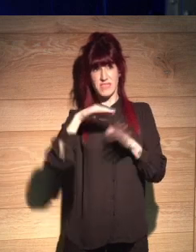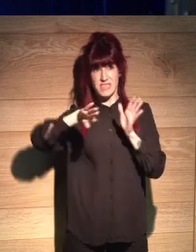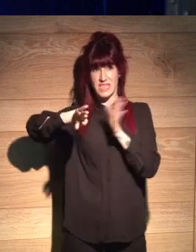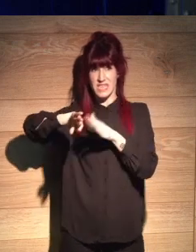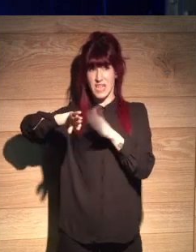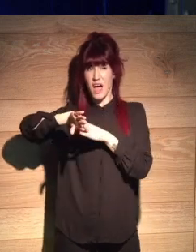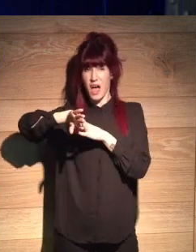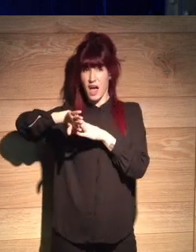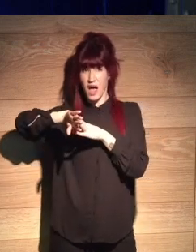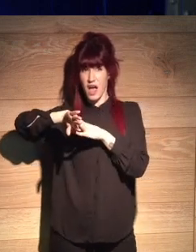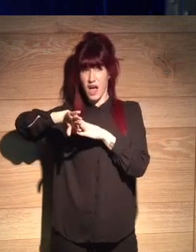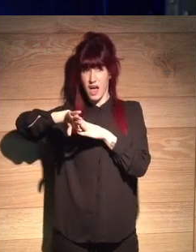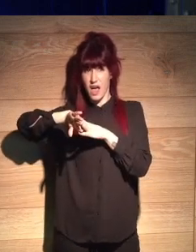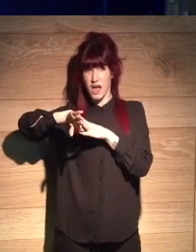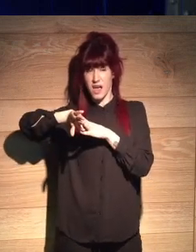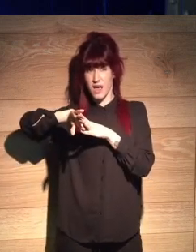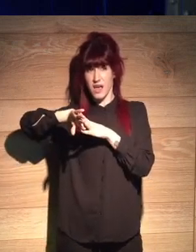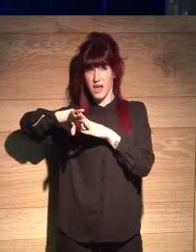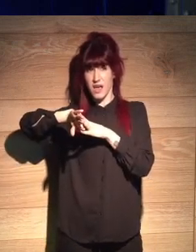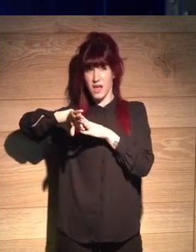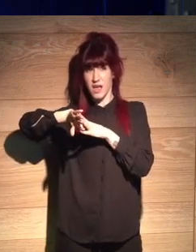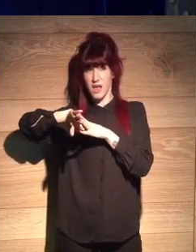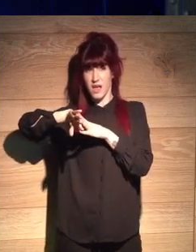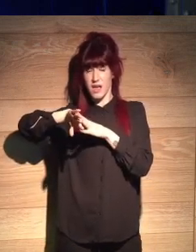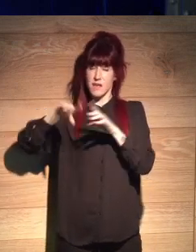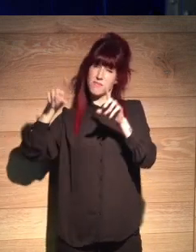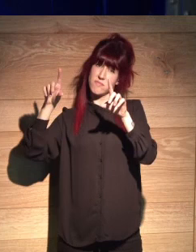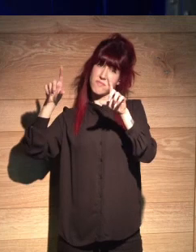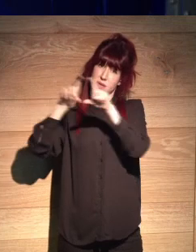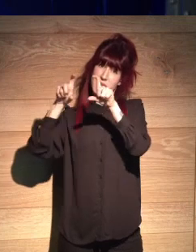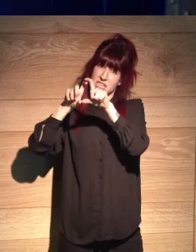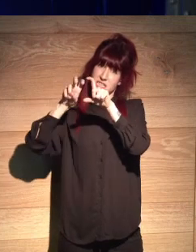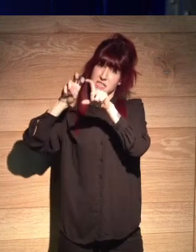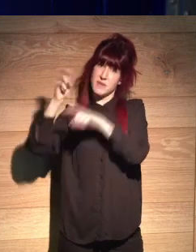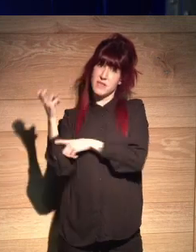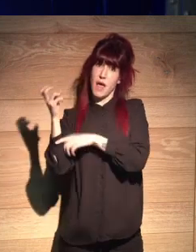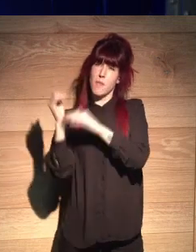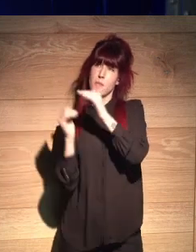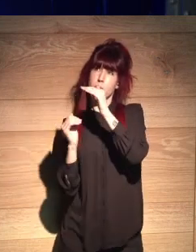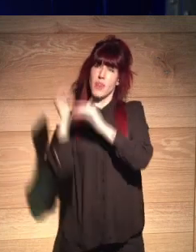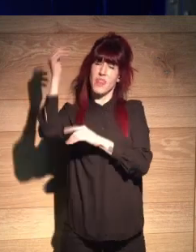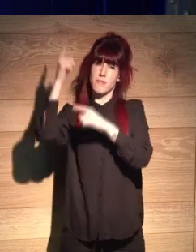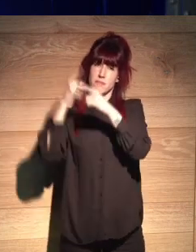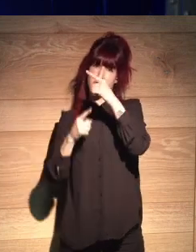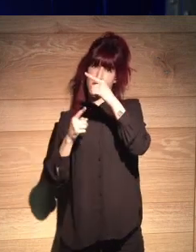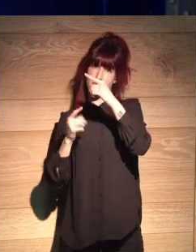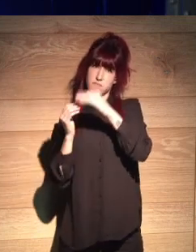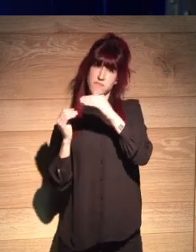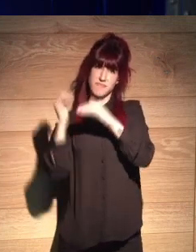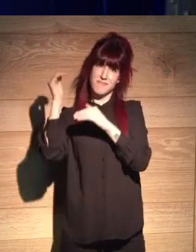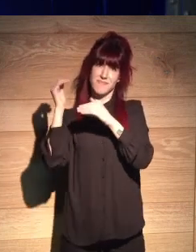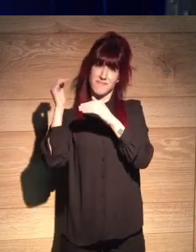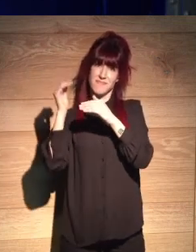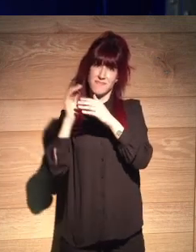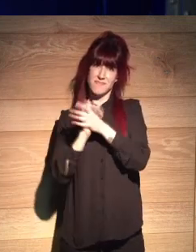above average diversity scores. And they perform 19% higher